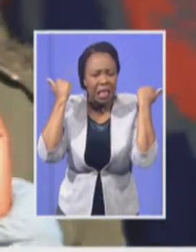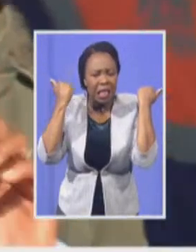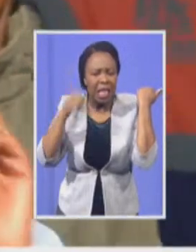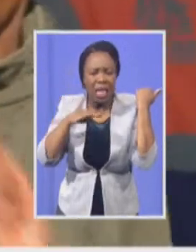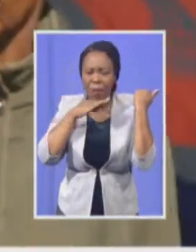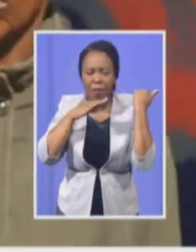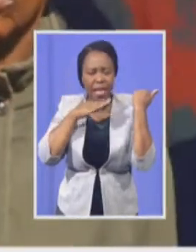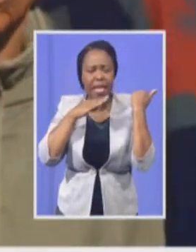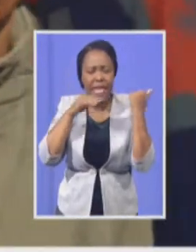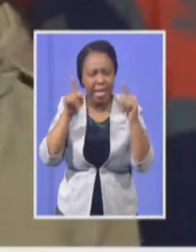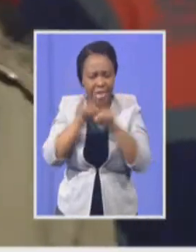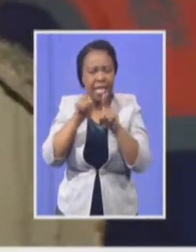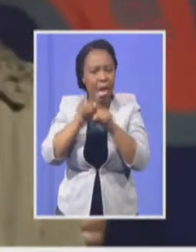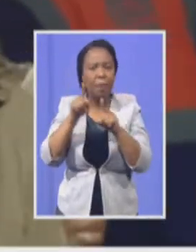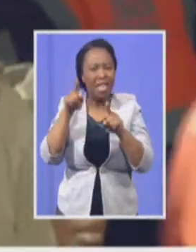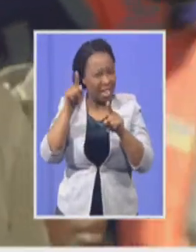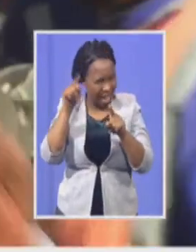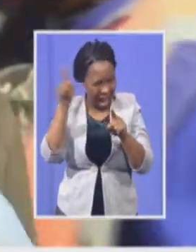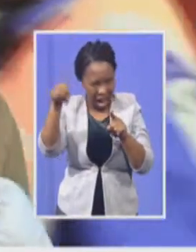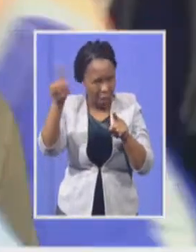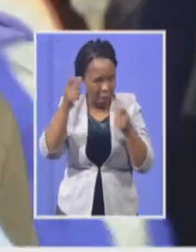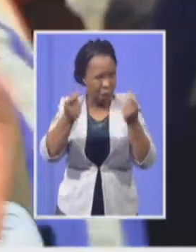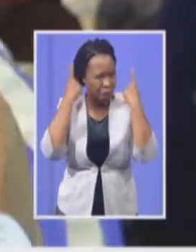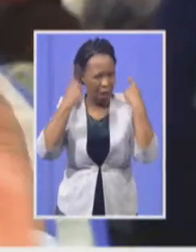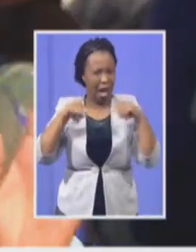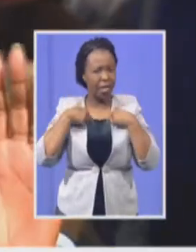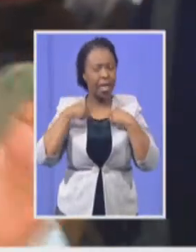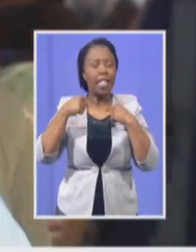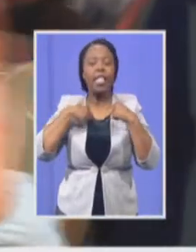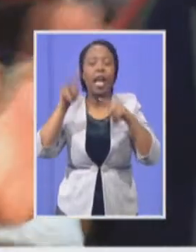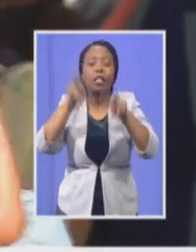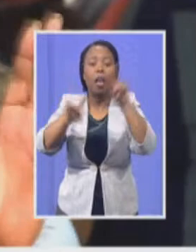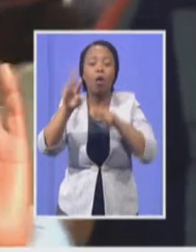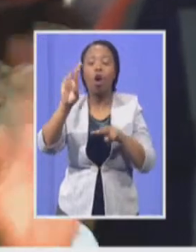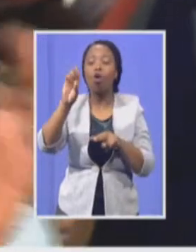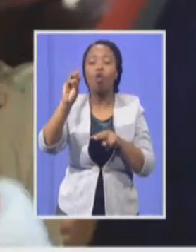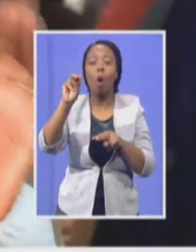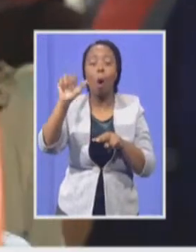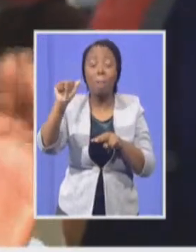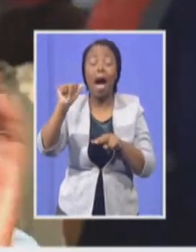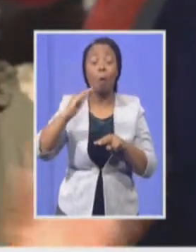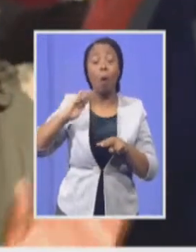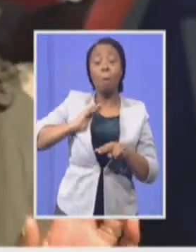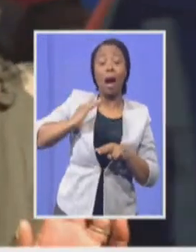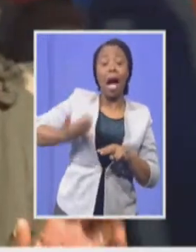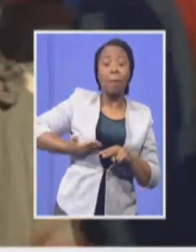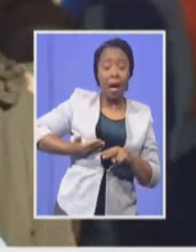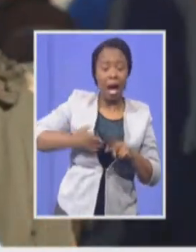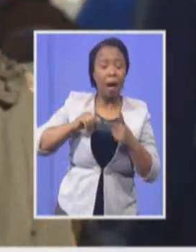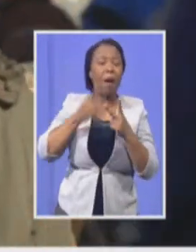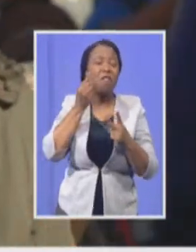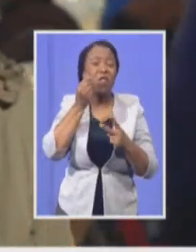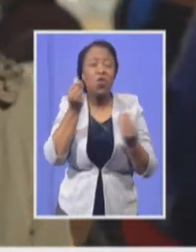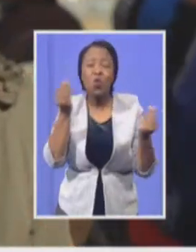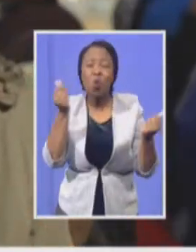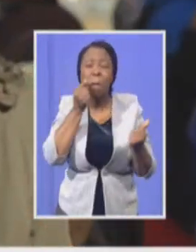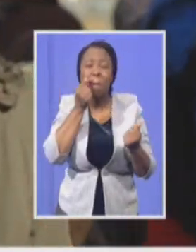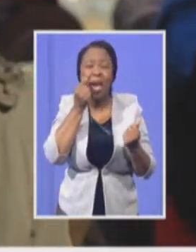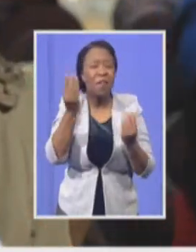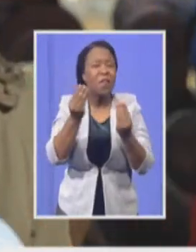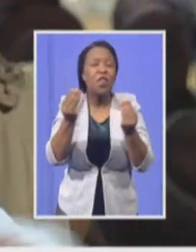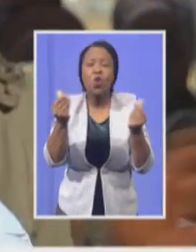kathi bazokuzwa siyapatrola iRoma yithi nje bafazi namadoda few abanandaba